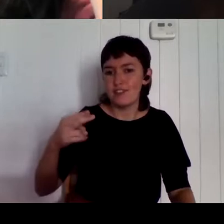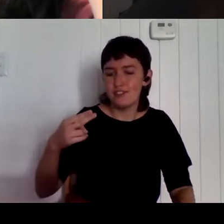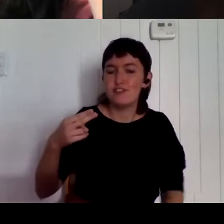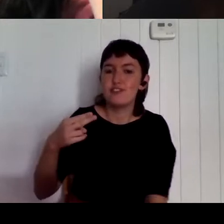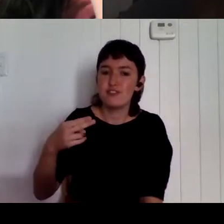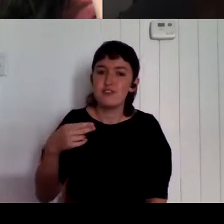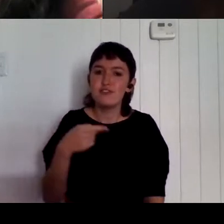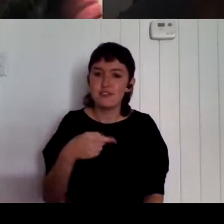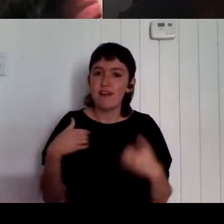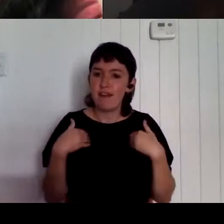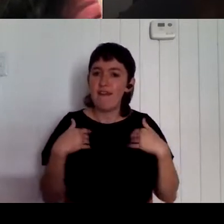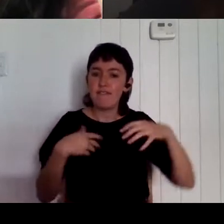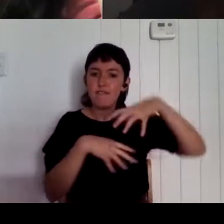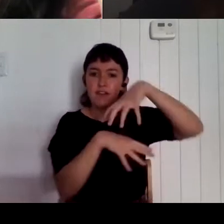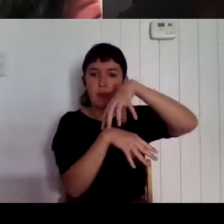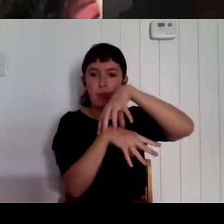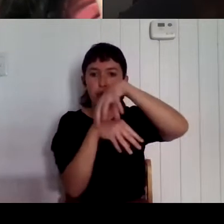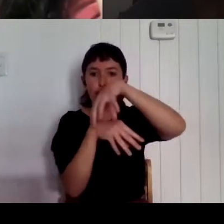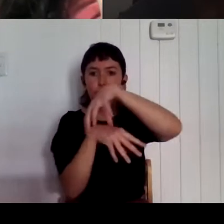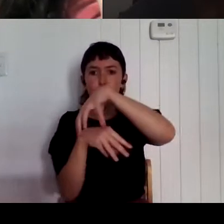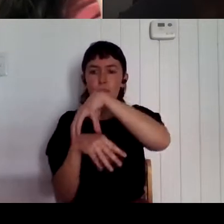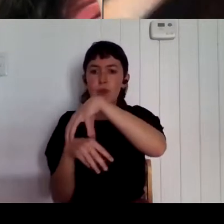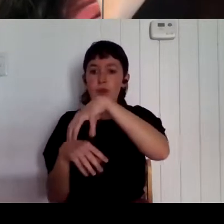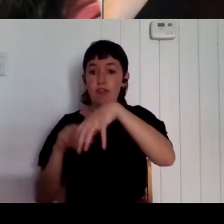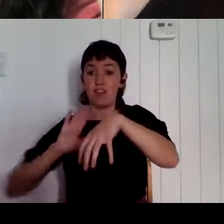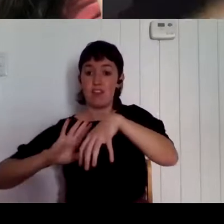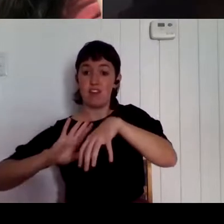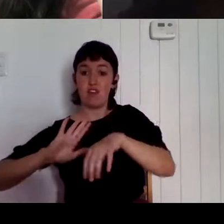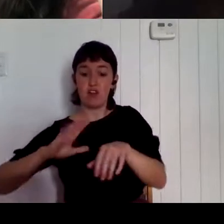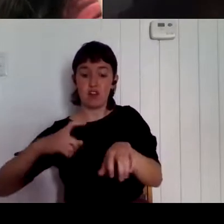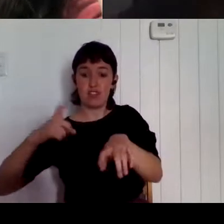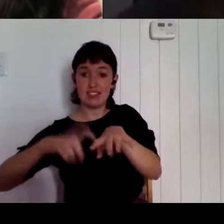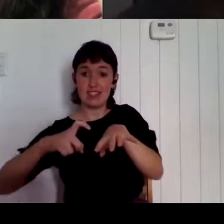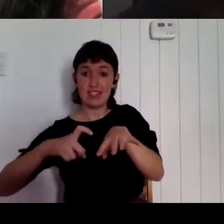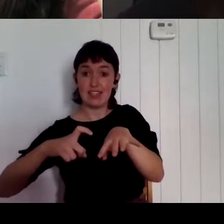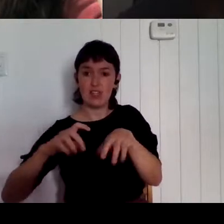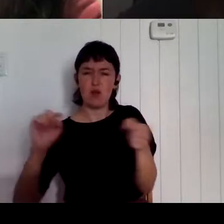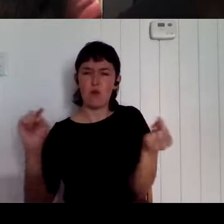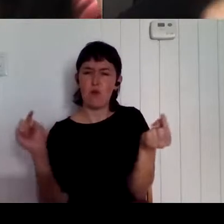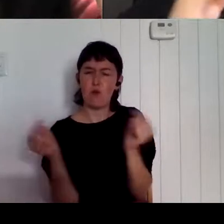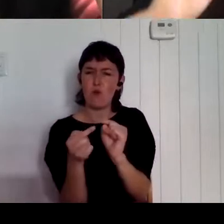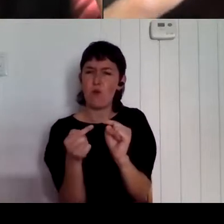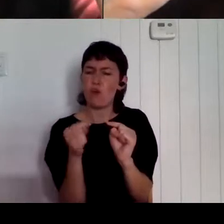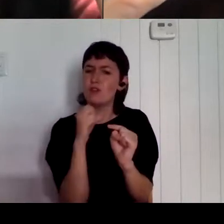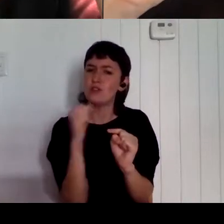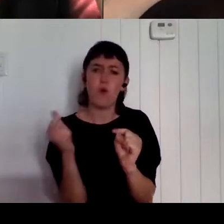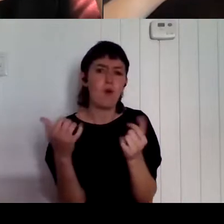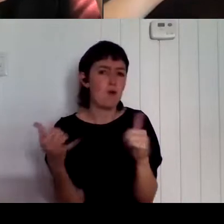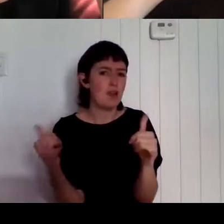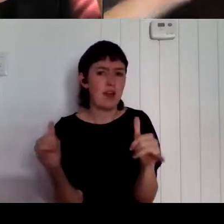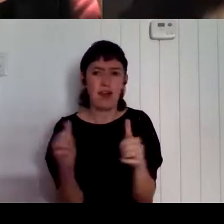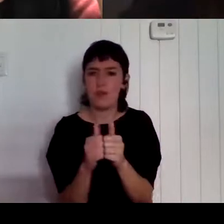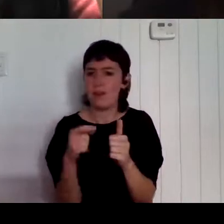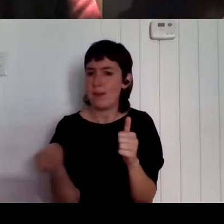tentacles and stings are rough. Um, so don't, don't play with them. Um, I was like, here, let me, let me do,